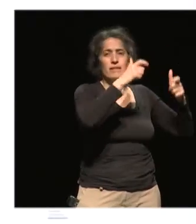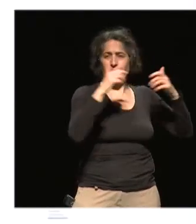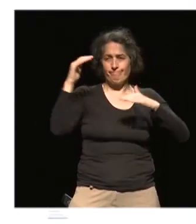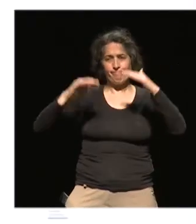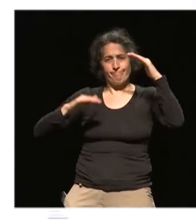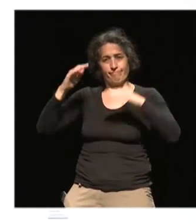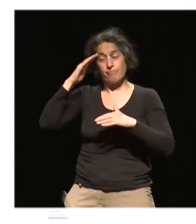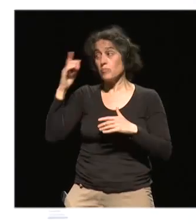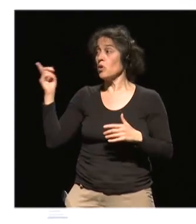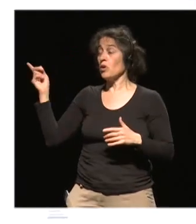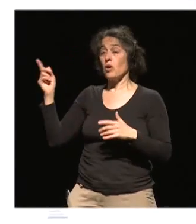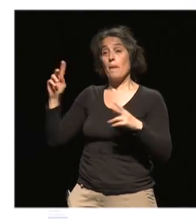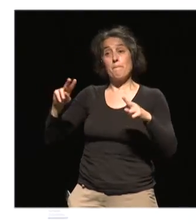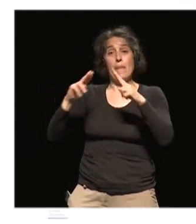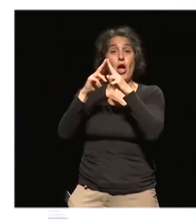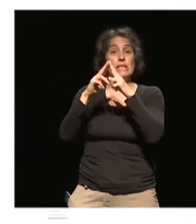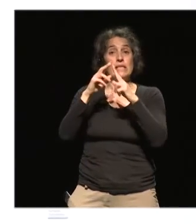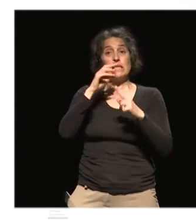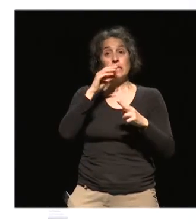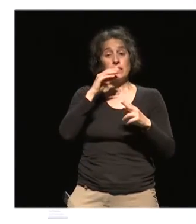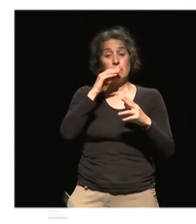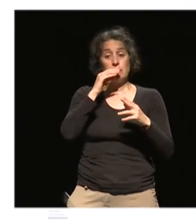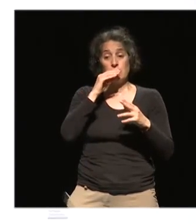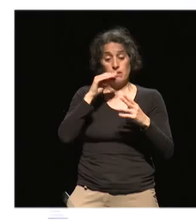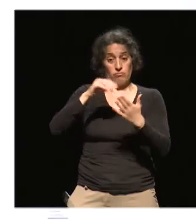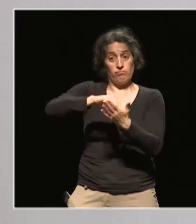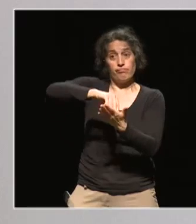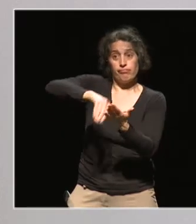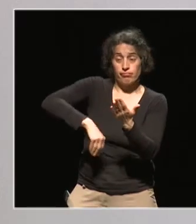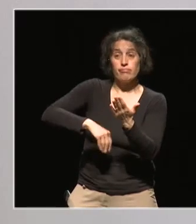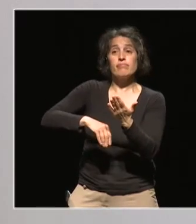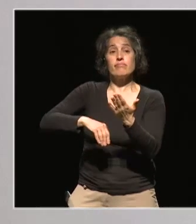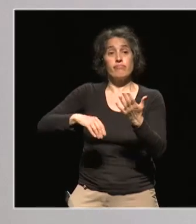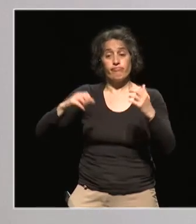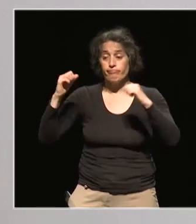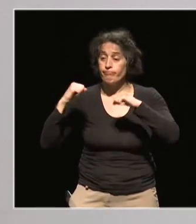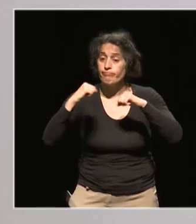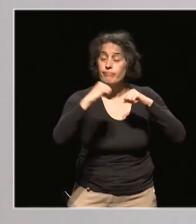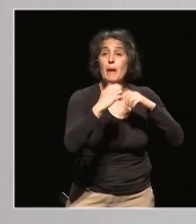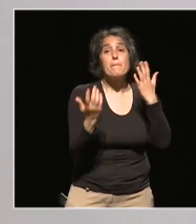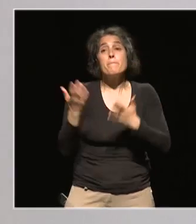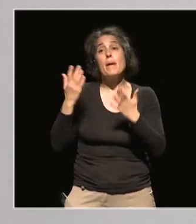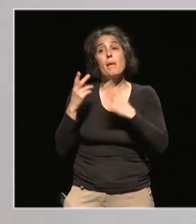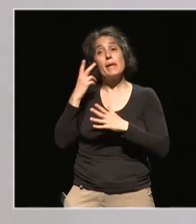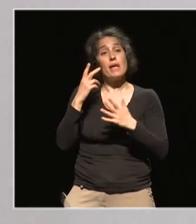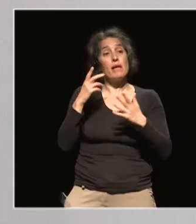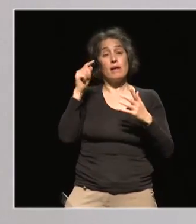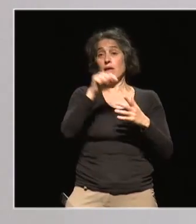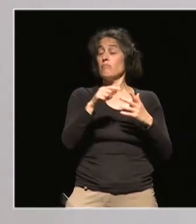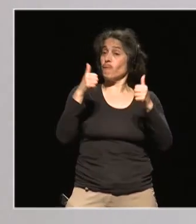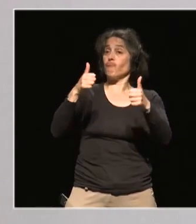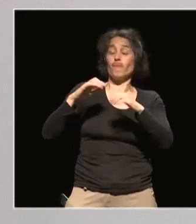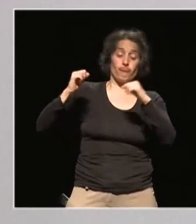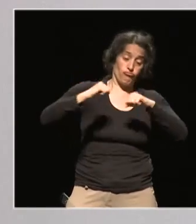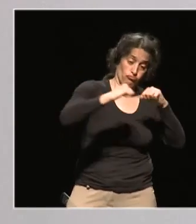also celebrate all the action that's happening, which may be even better than the global agreement, in cities, in sectors, in industries, and so on.